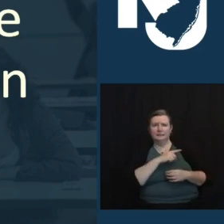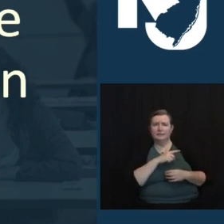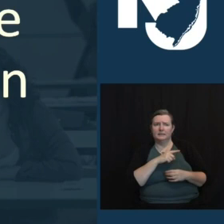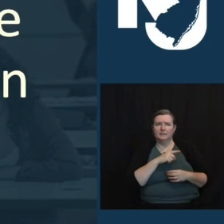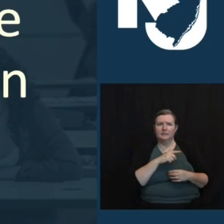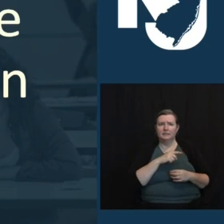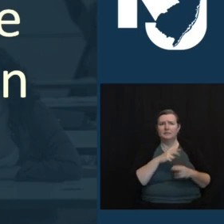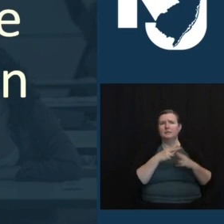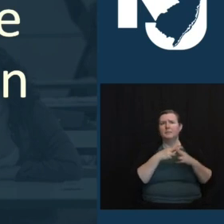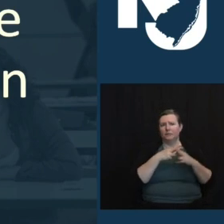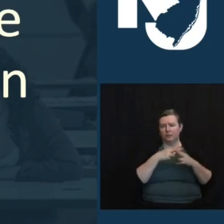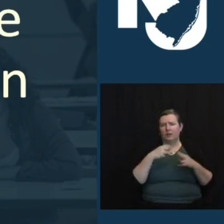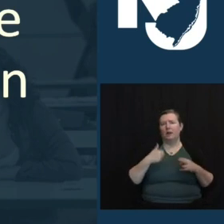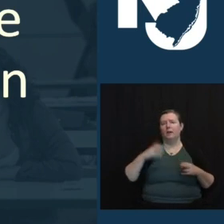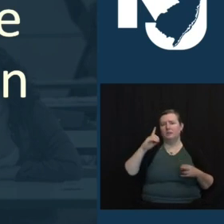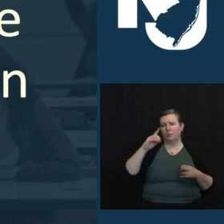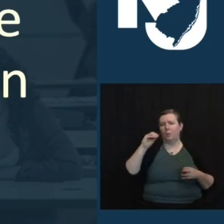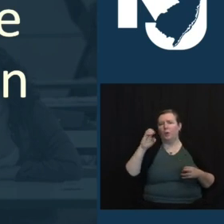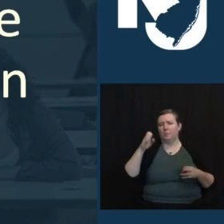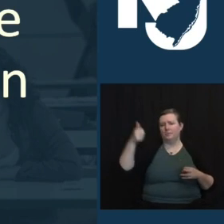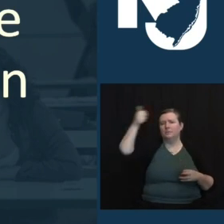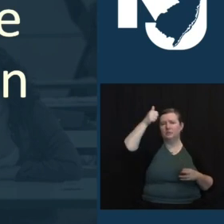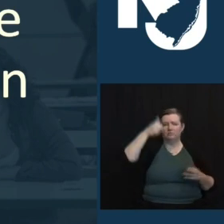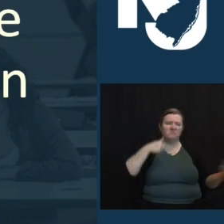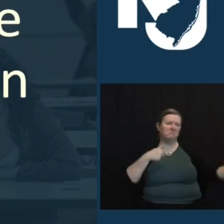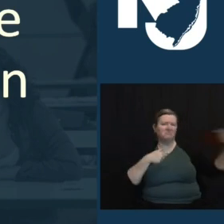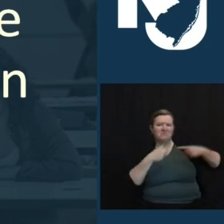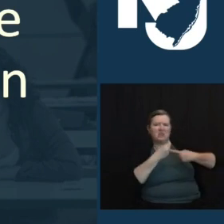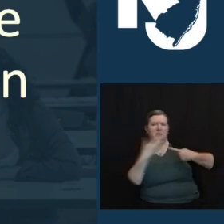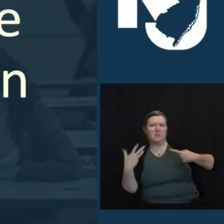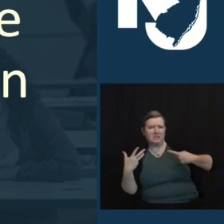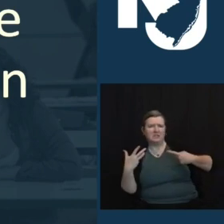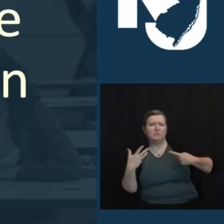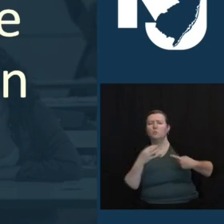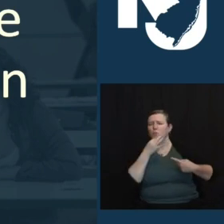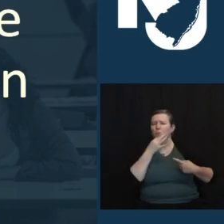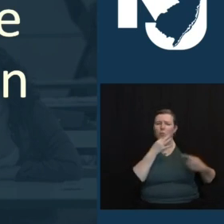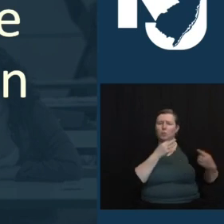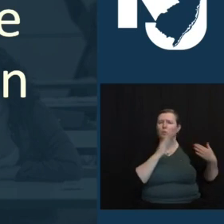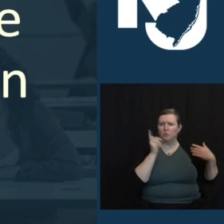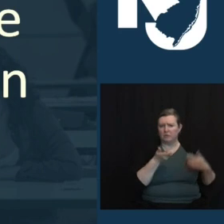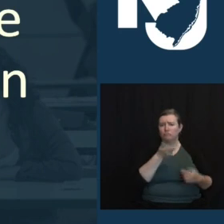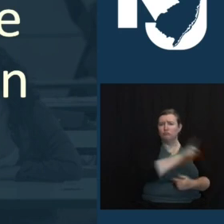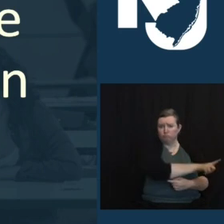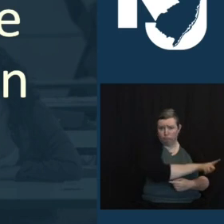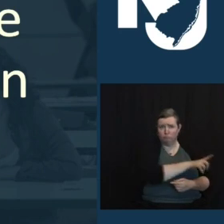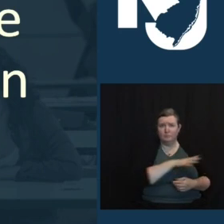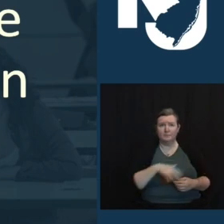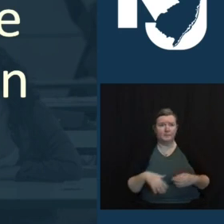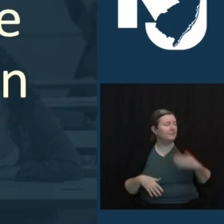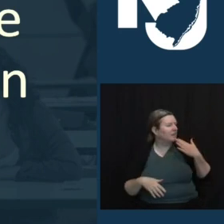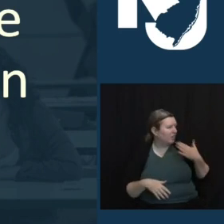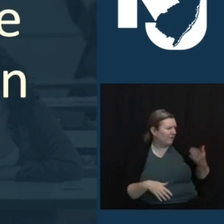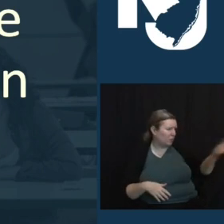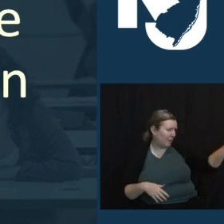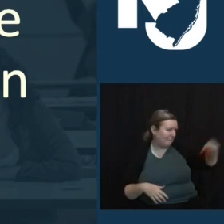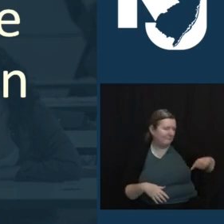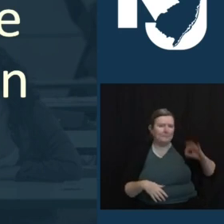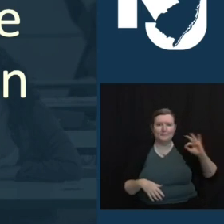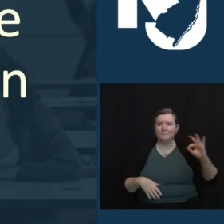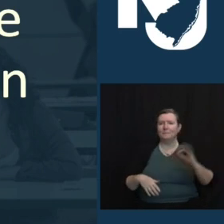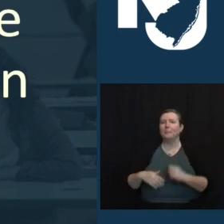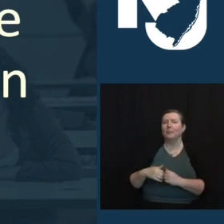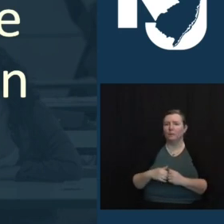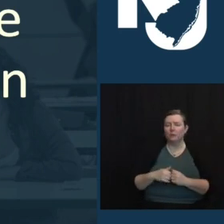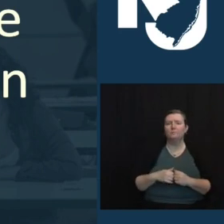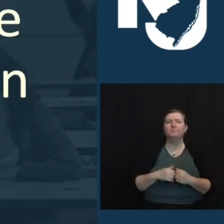of our students and educators back in their classrooms in a few minutes. Thank you again for being with us, Angelica. Let's get to Judy,